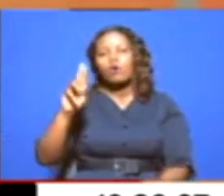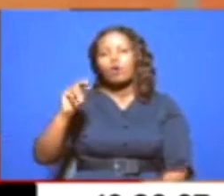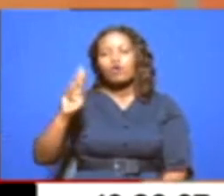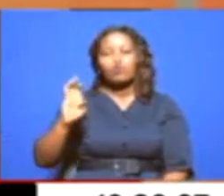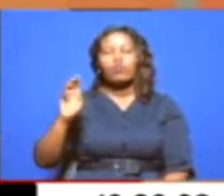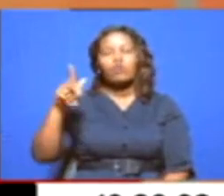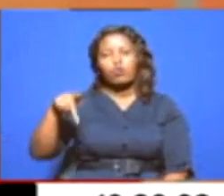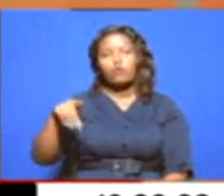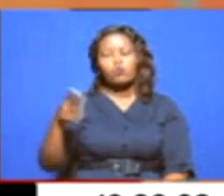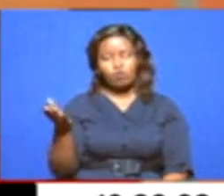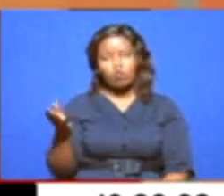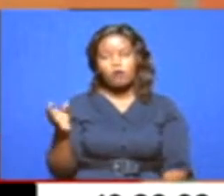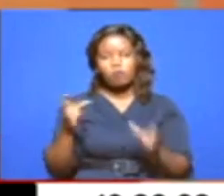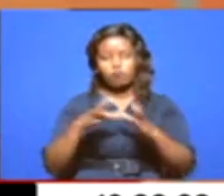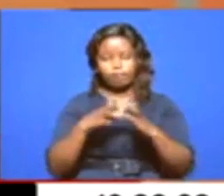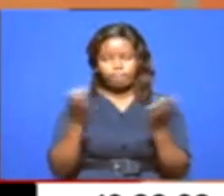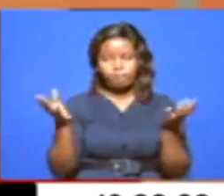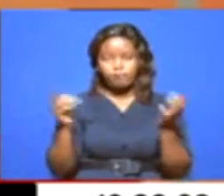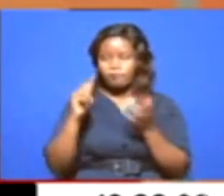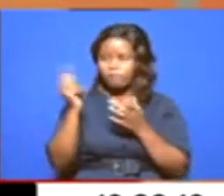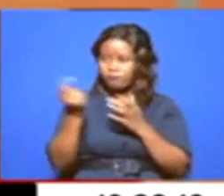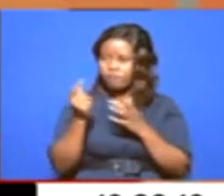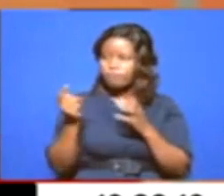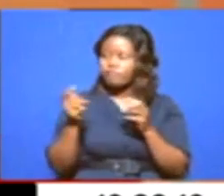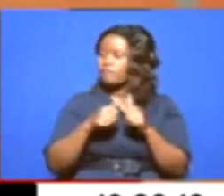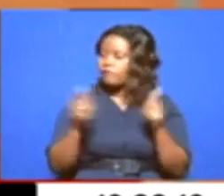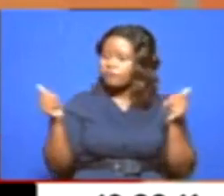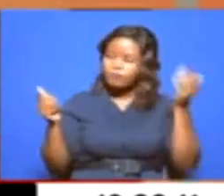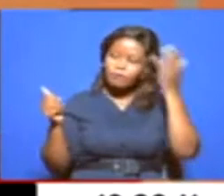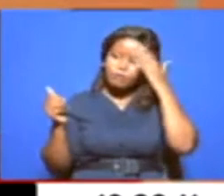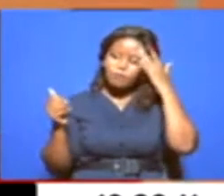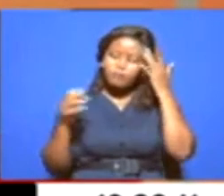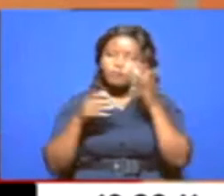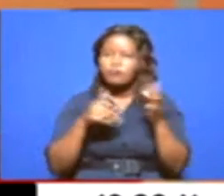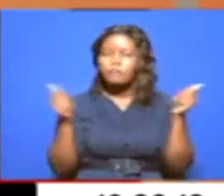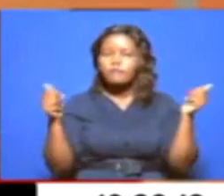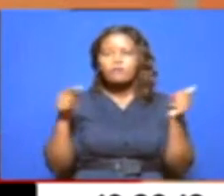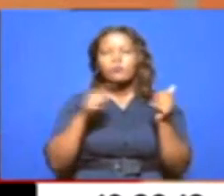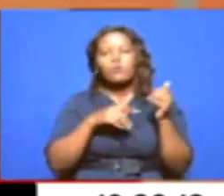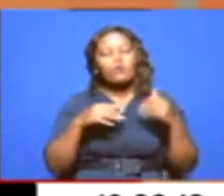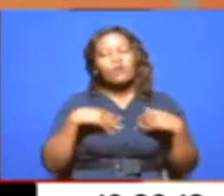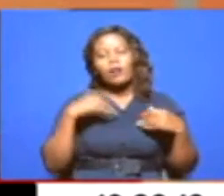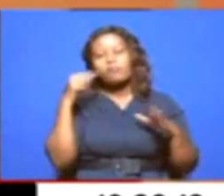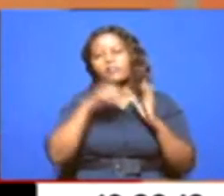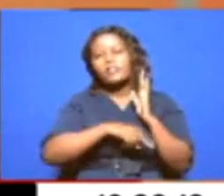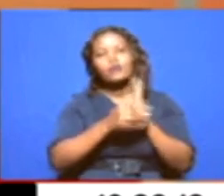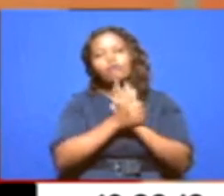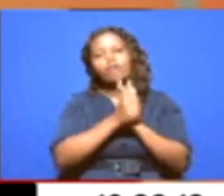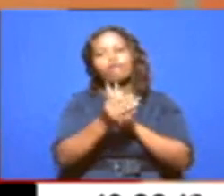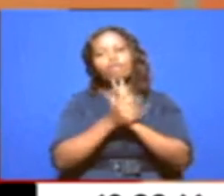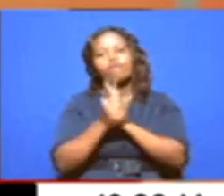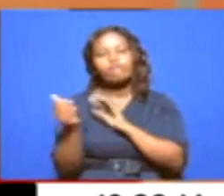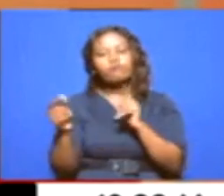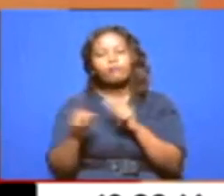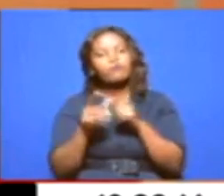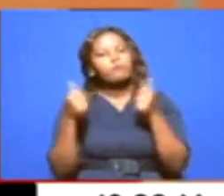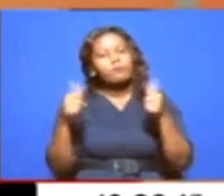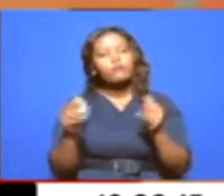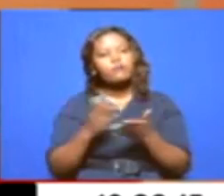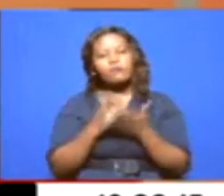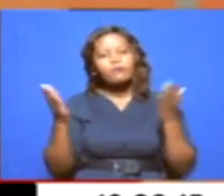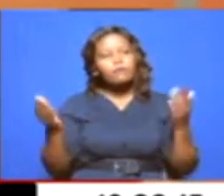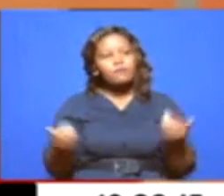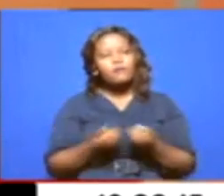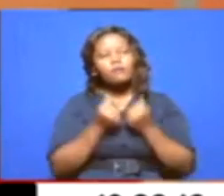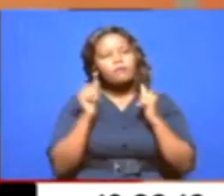endowed with athletes. We have deep talent of our athletes, and anything can happen. So you cannot be